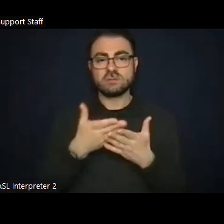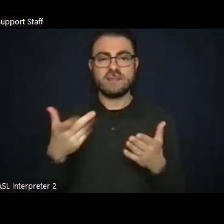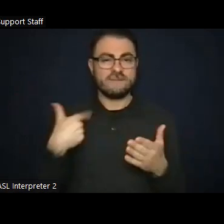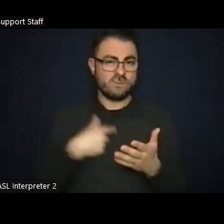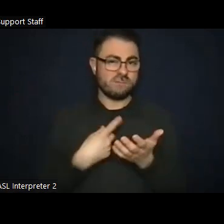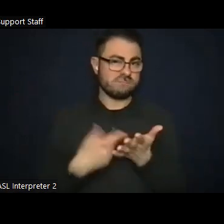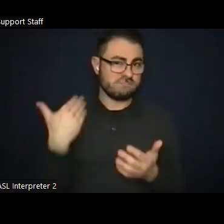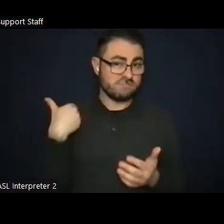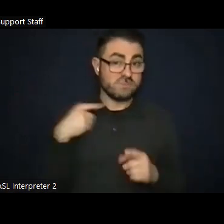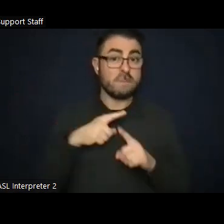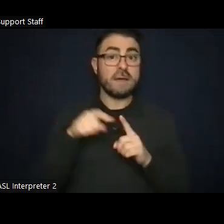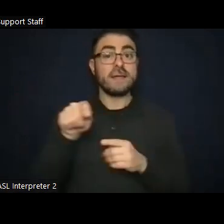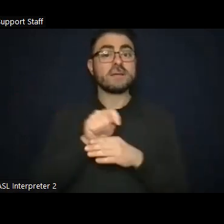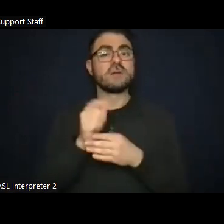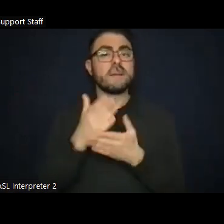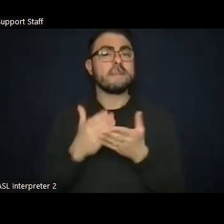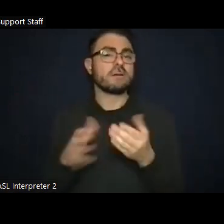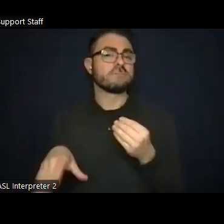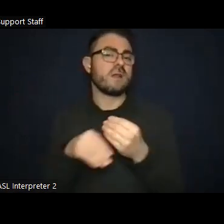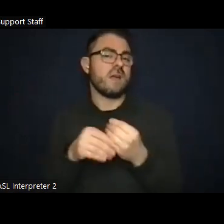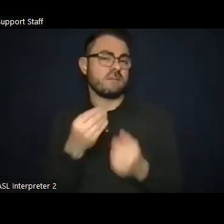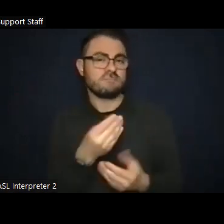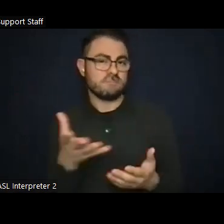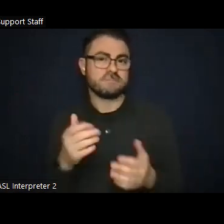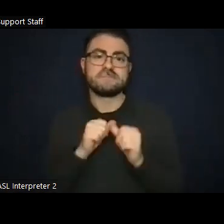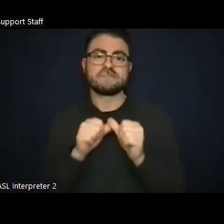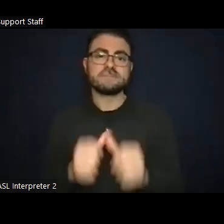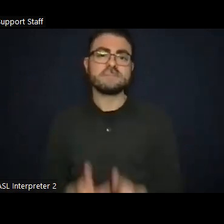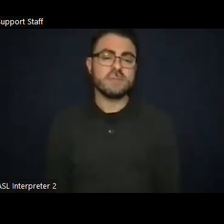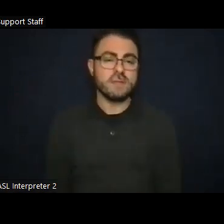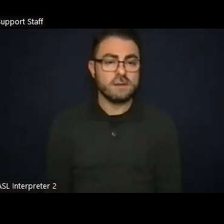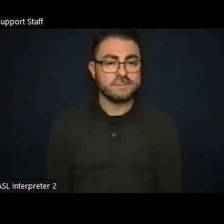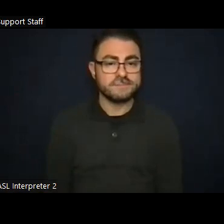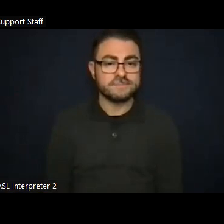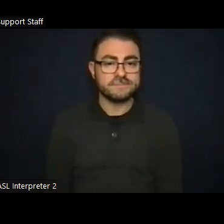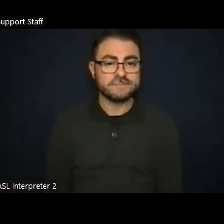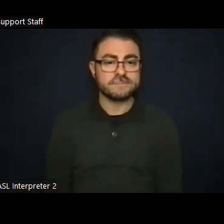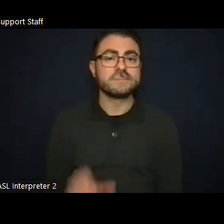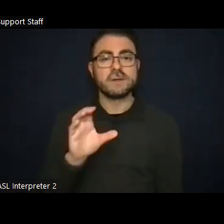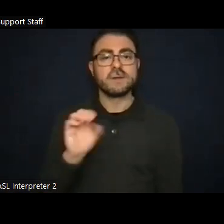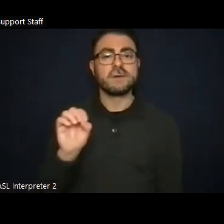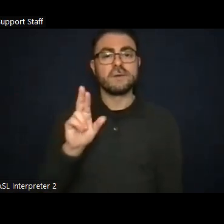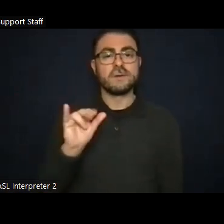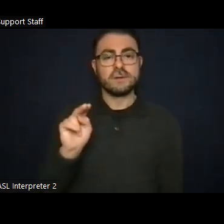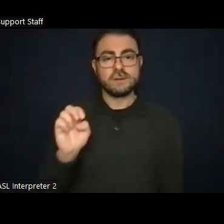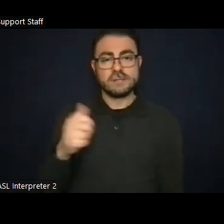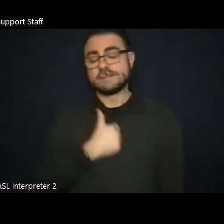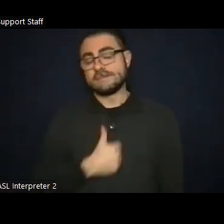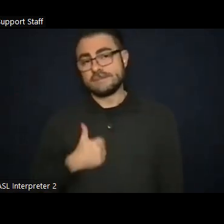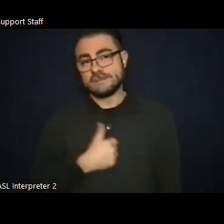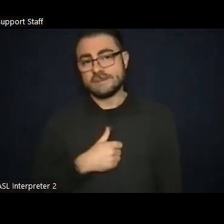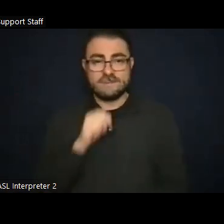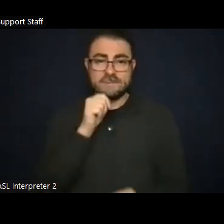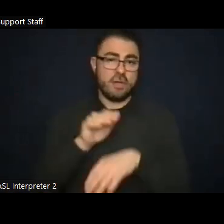component. Sorry, you can continue on, facilitator Chris. Sorry. I apologize for not calling